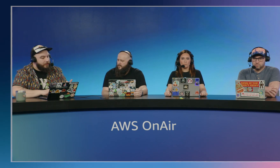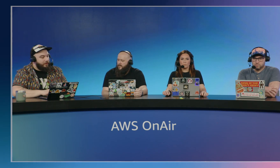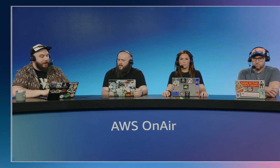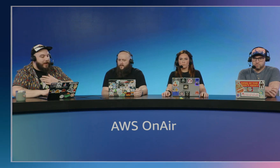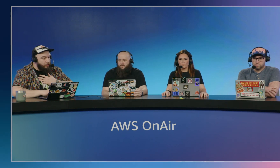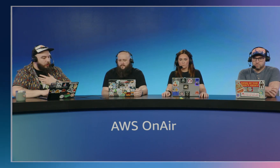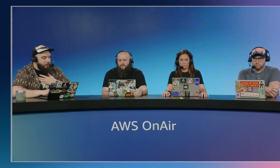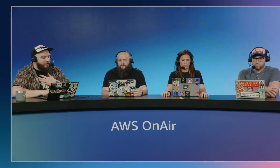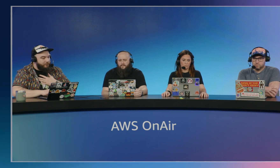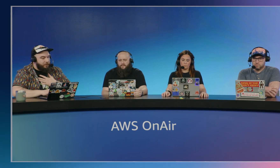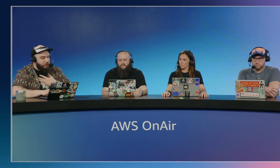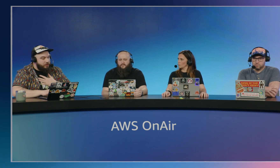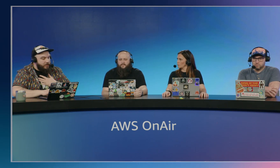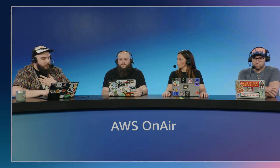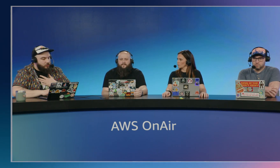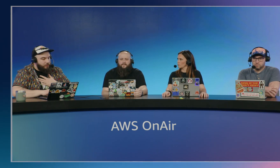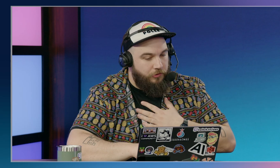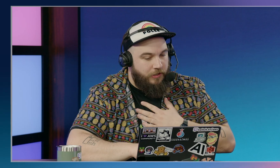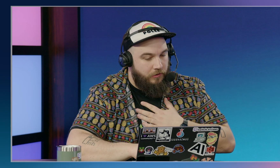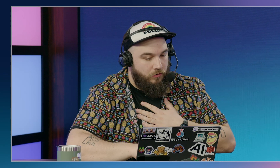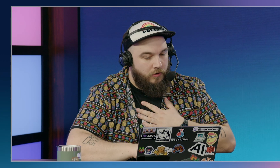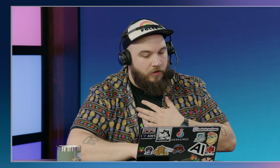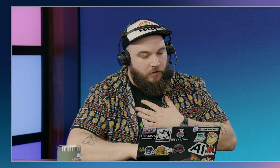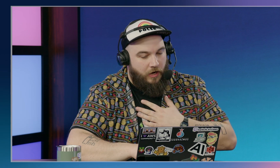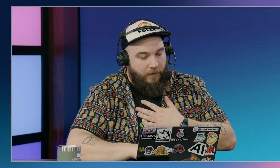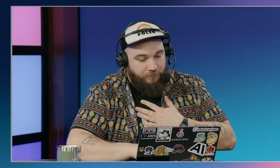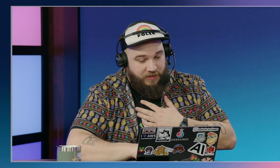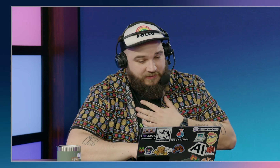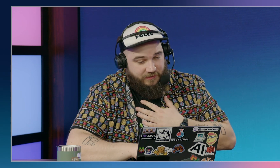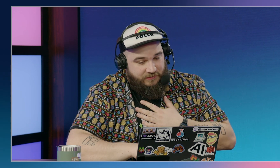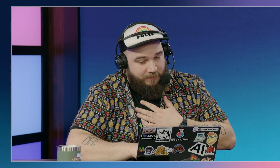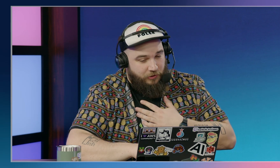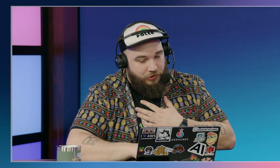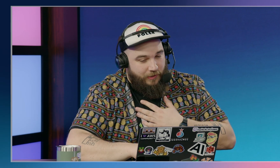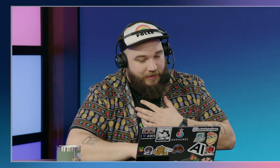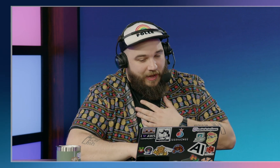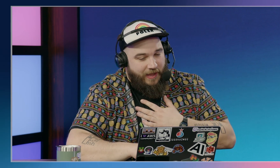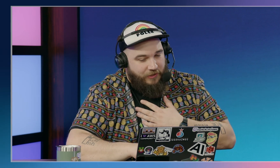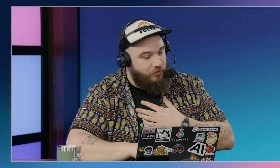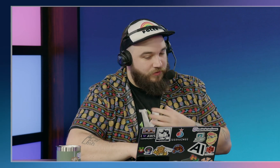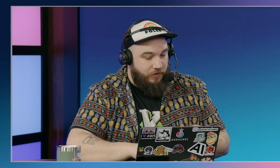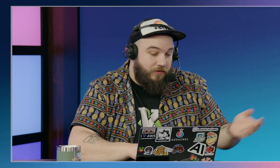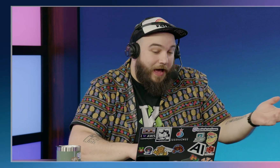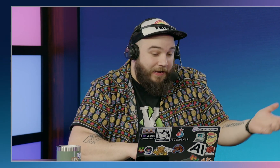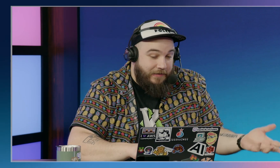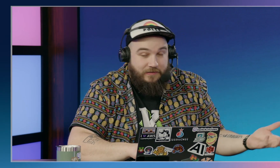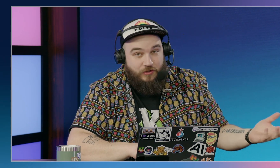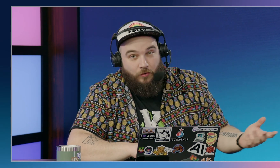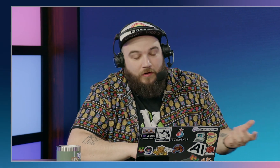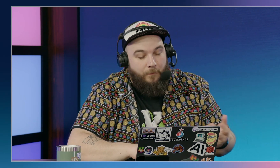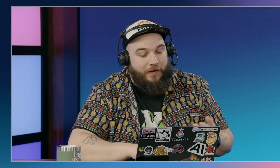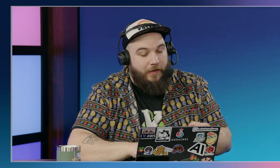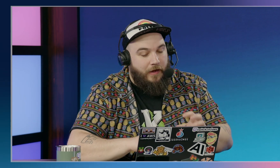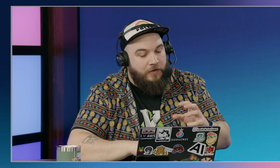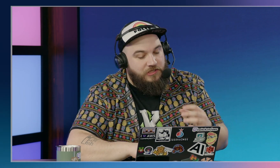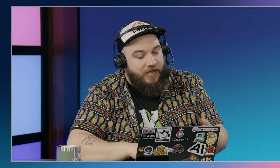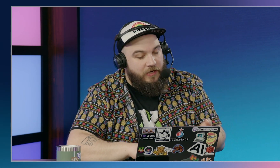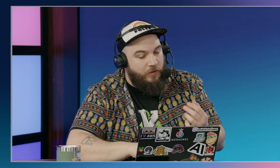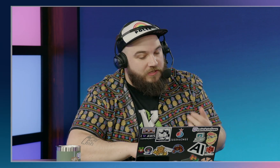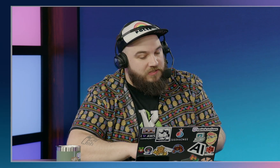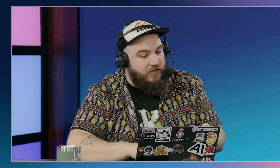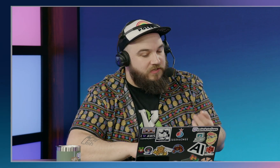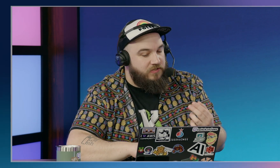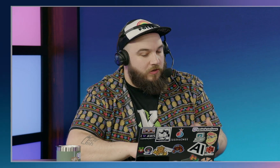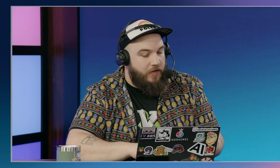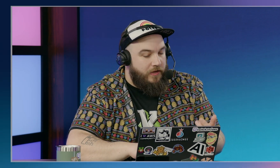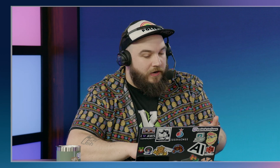out here. Right, like I don't know enough about .NET here to be able to tell you. Yes, it's similar to like an I action result. I guess so. But like